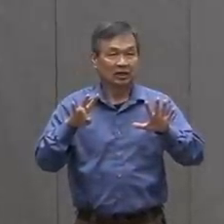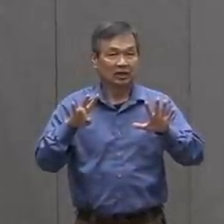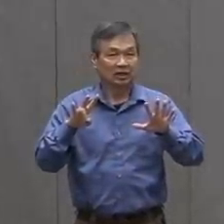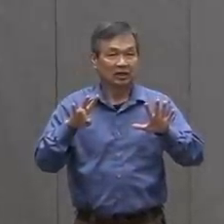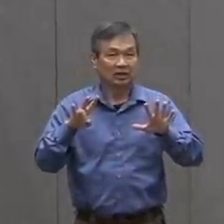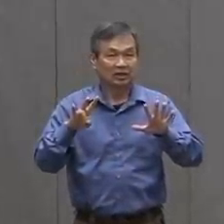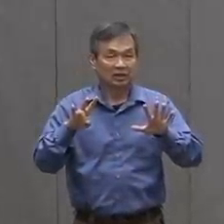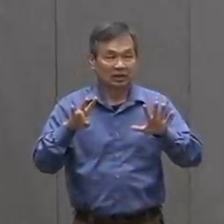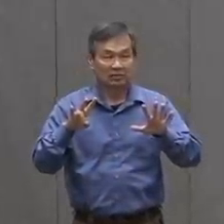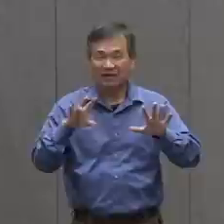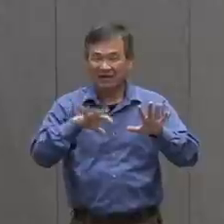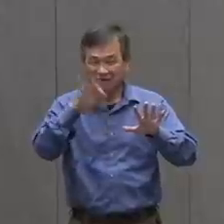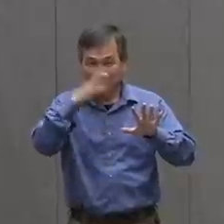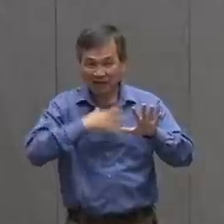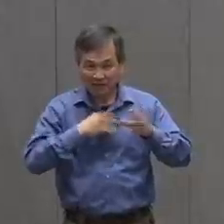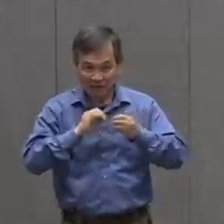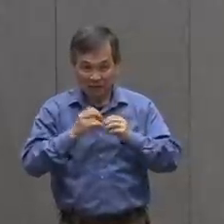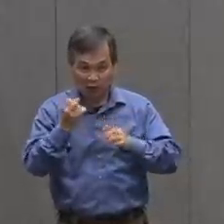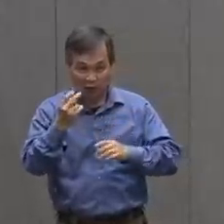here.